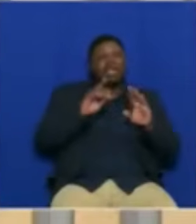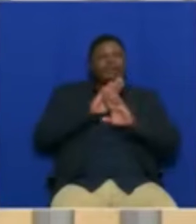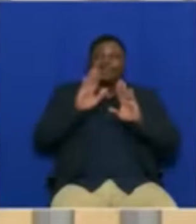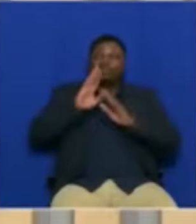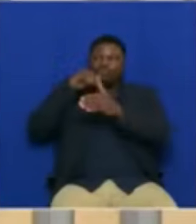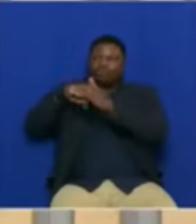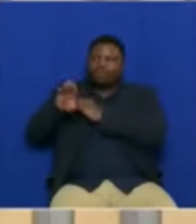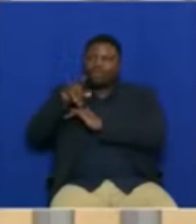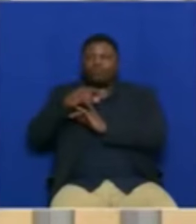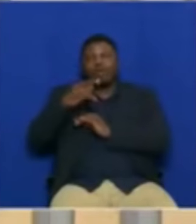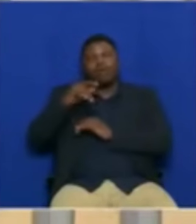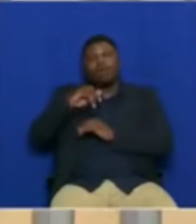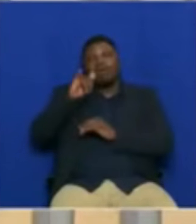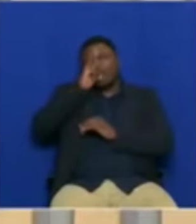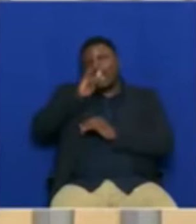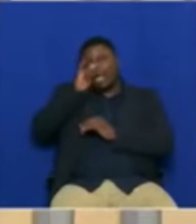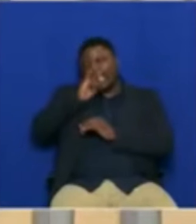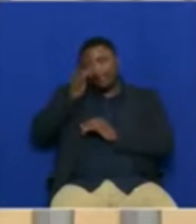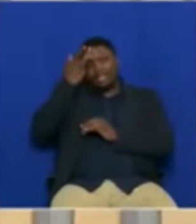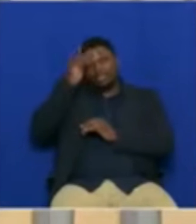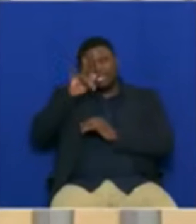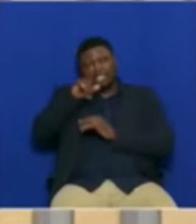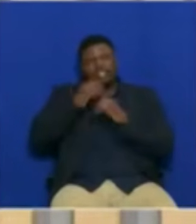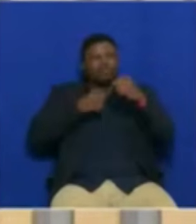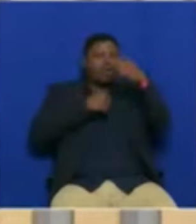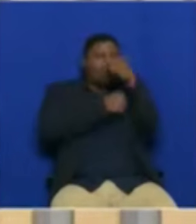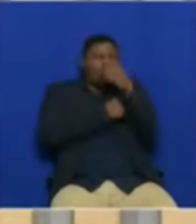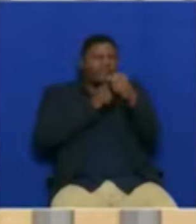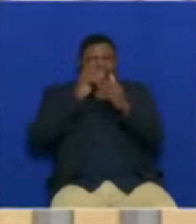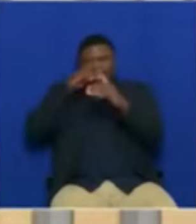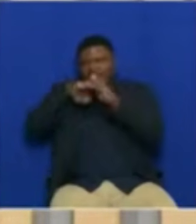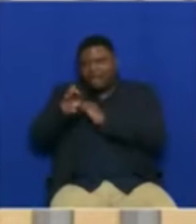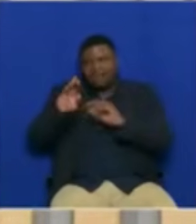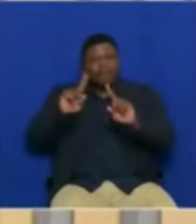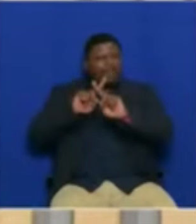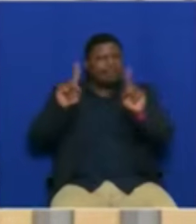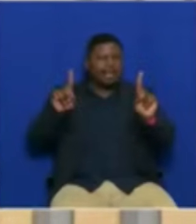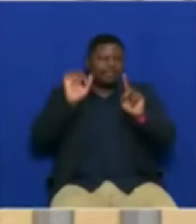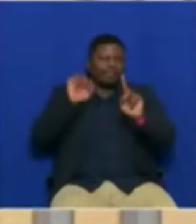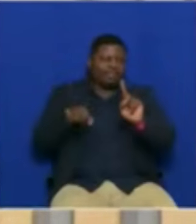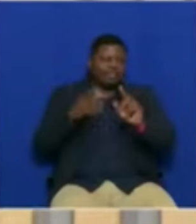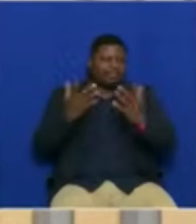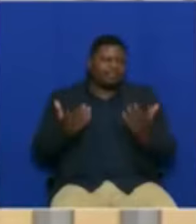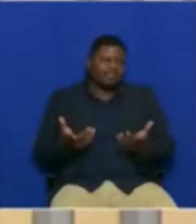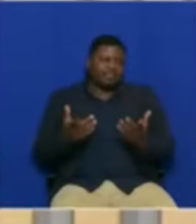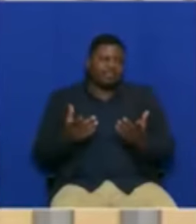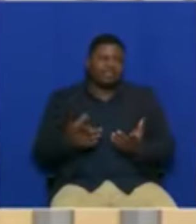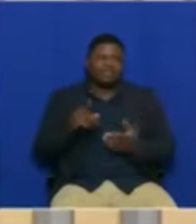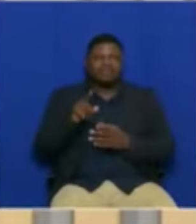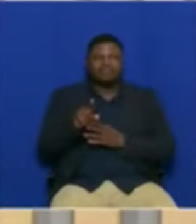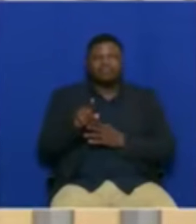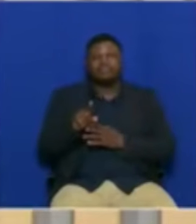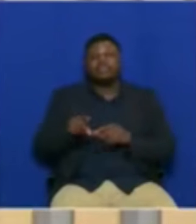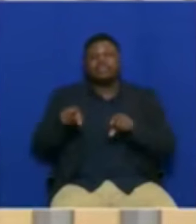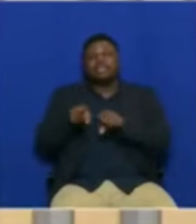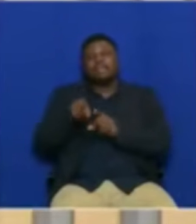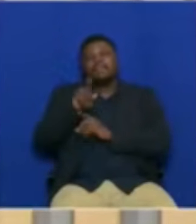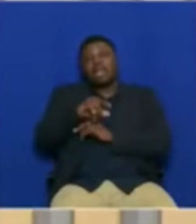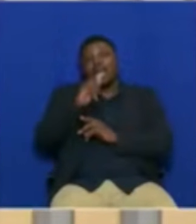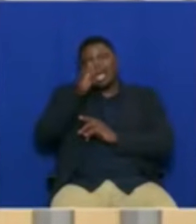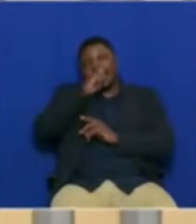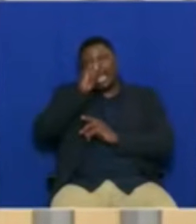witnesses, and that the crime intelligence officers is where it's a crime